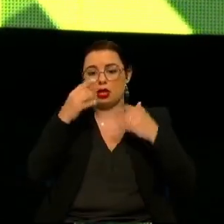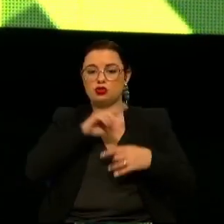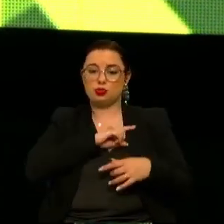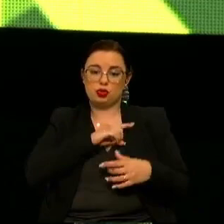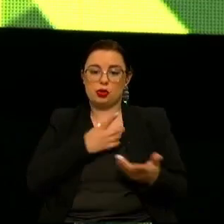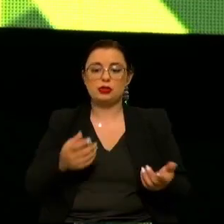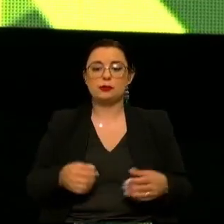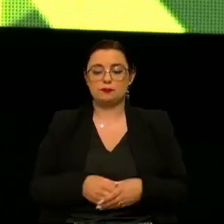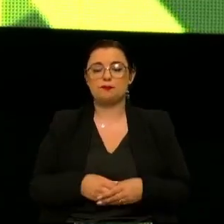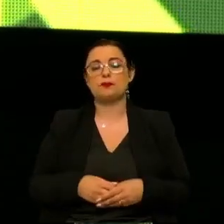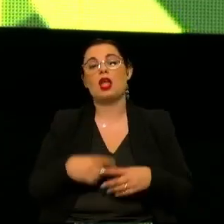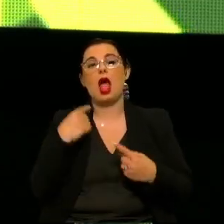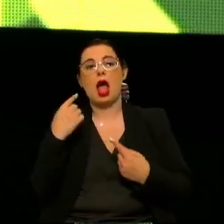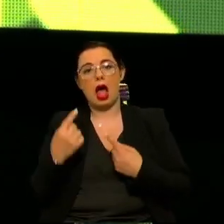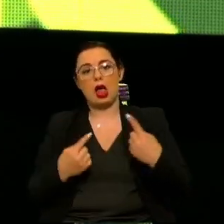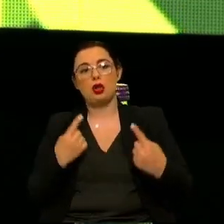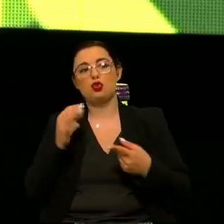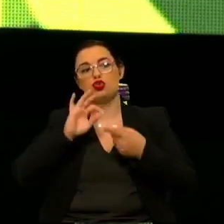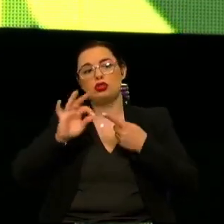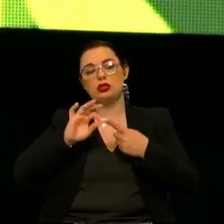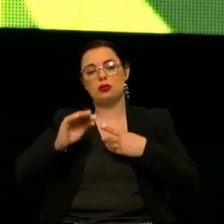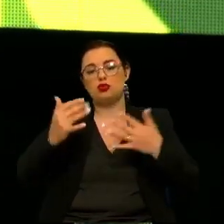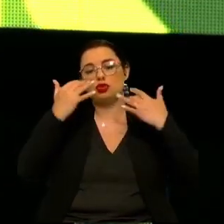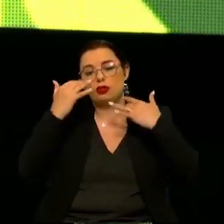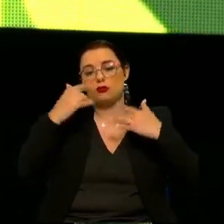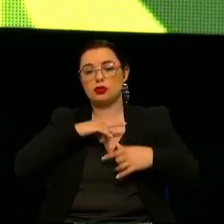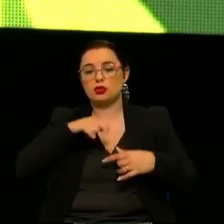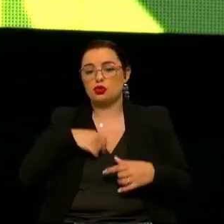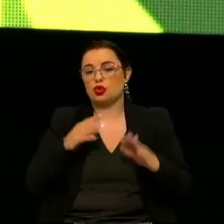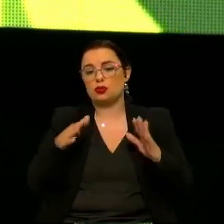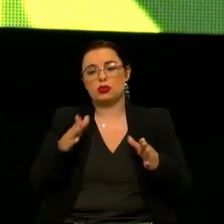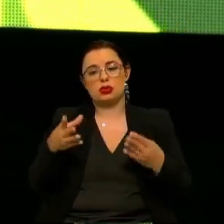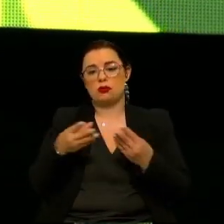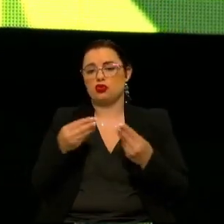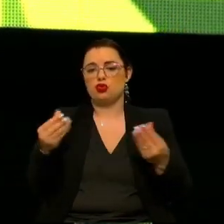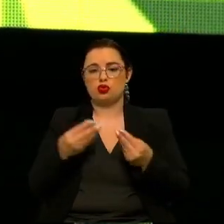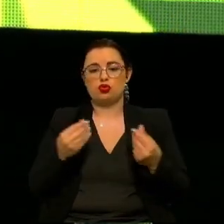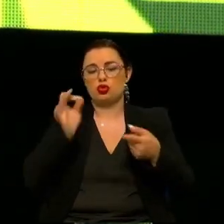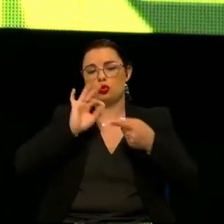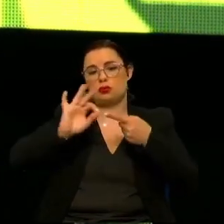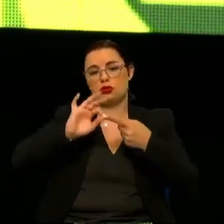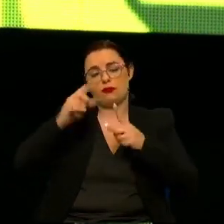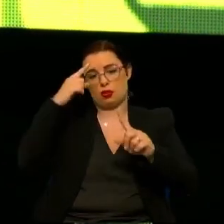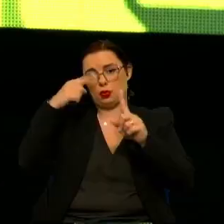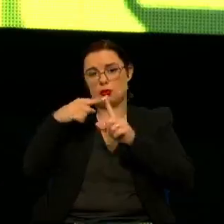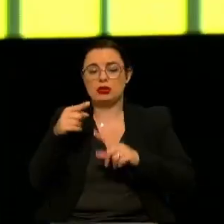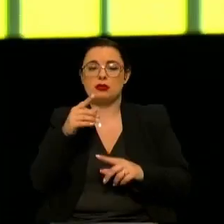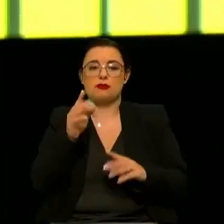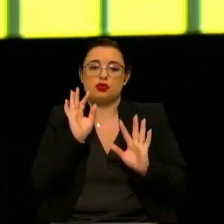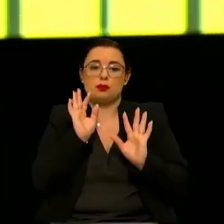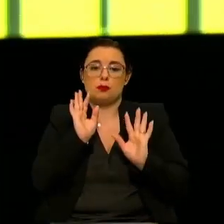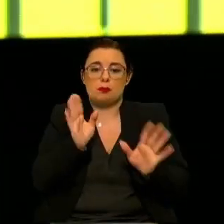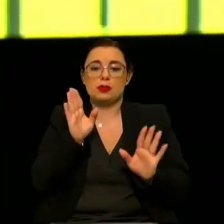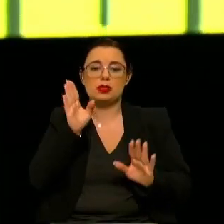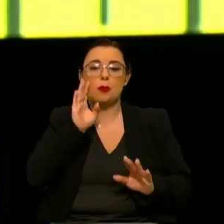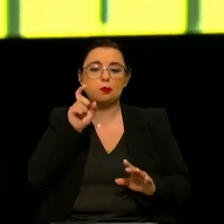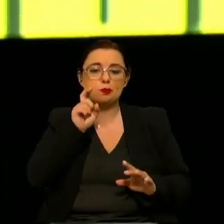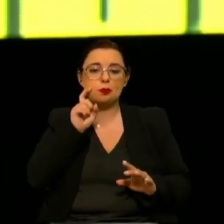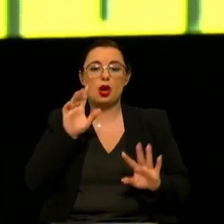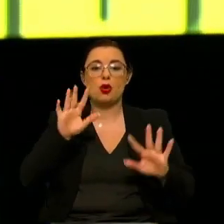also personal data. So some types of information need concrete solutions to be